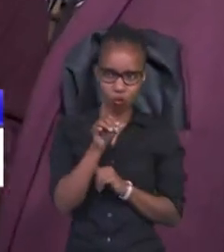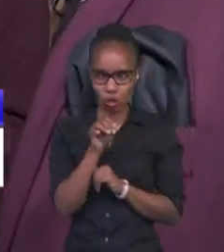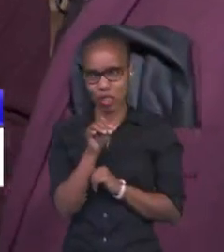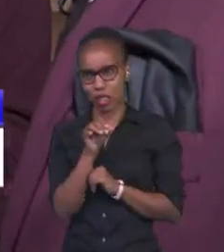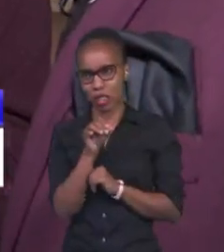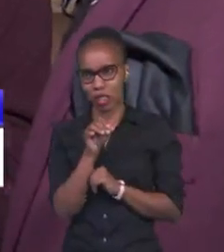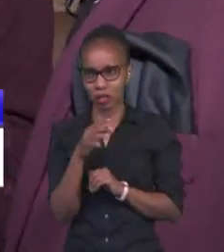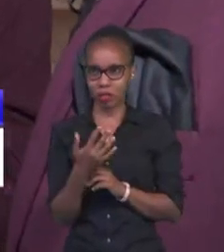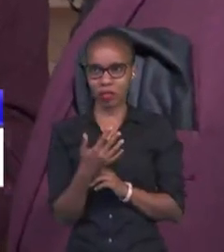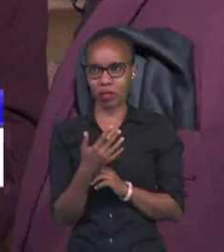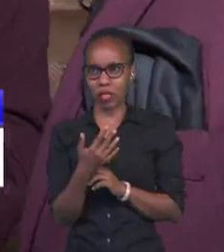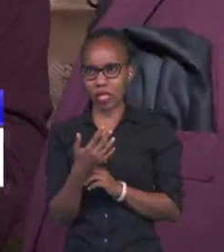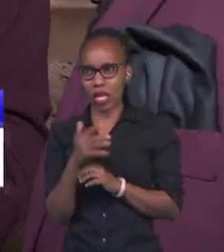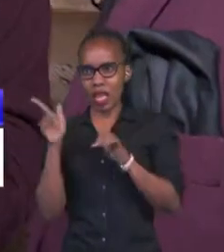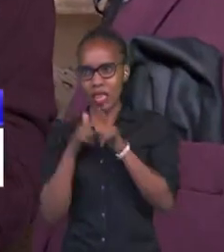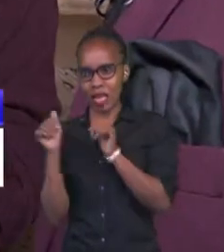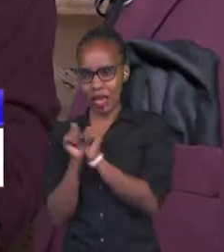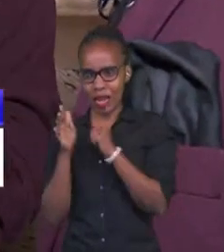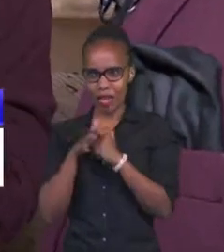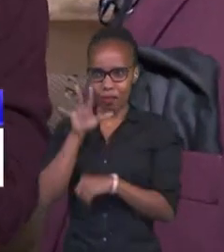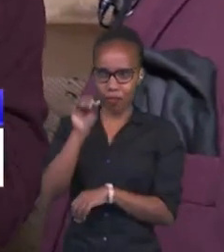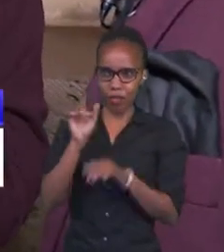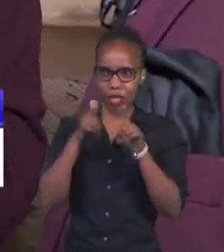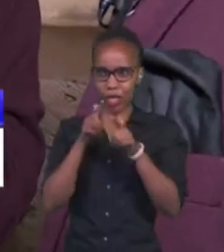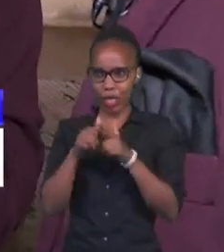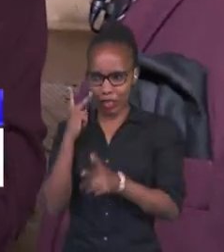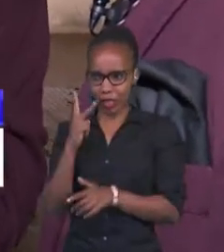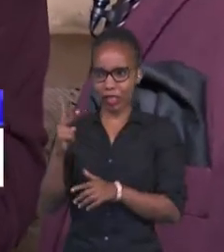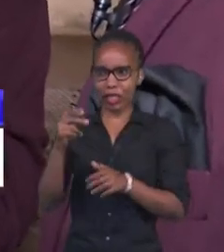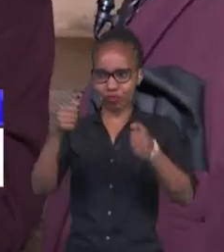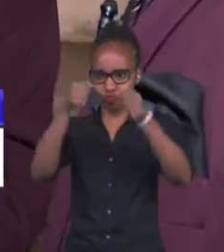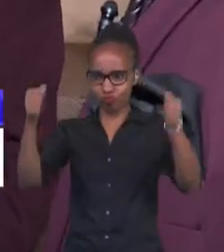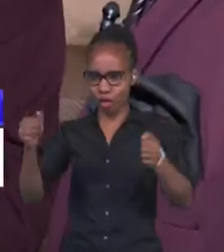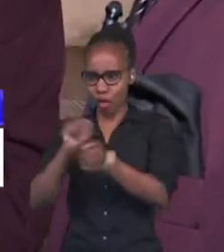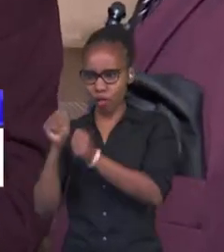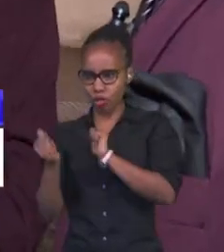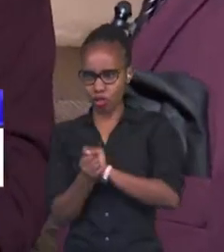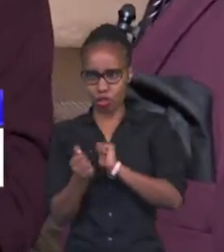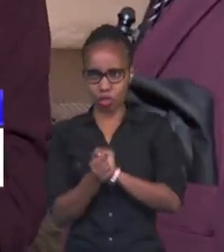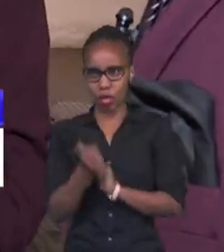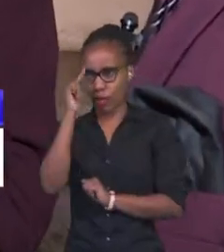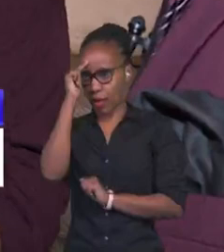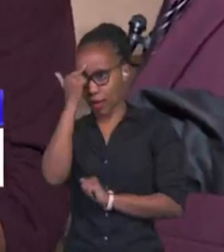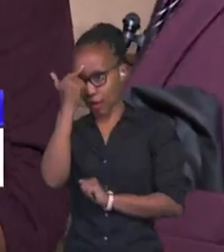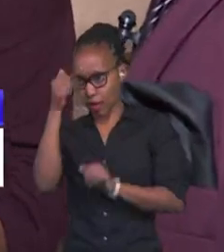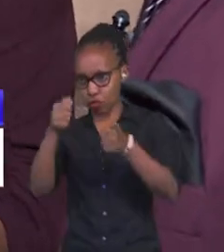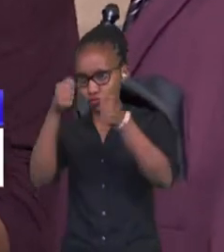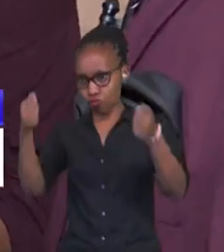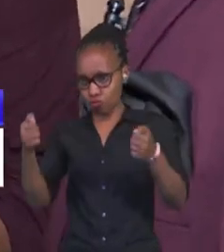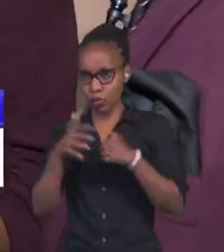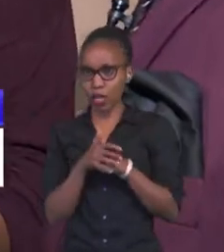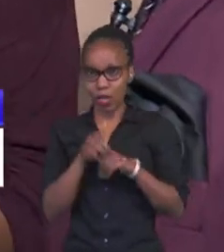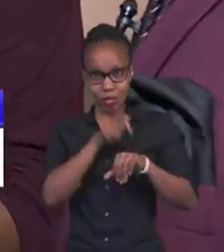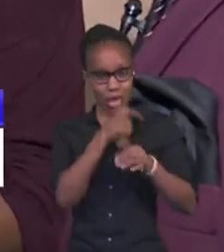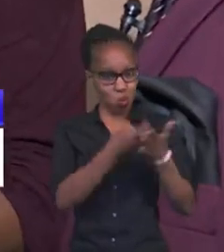is coming up in the early 50s, and you begin to see the papers are changing, especially the Indian papers, like the Colonial